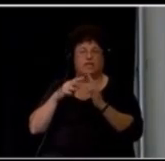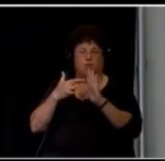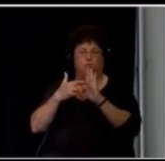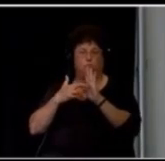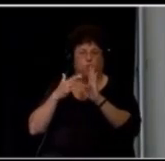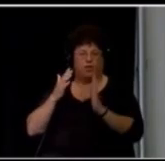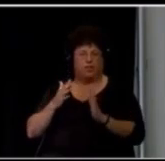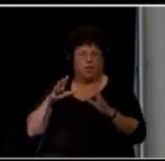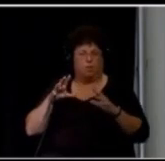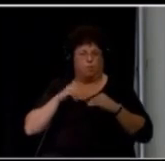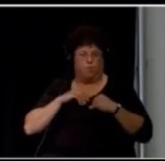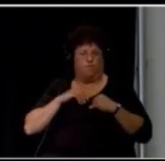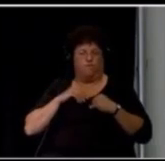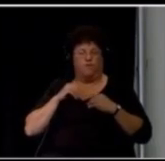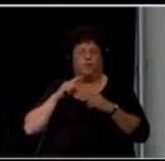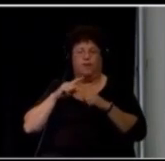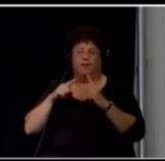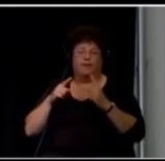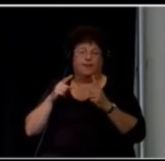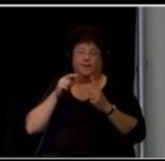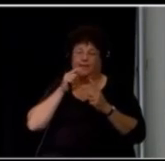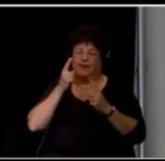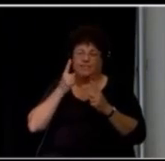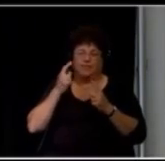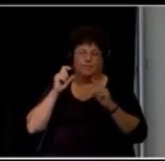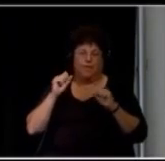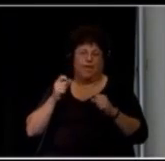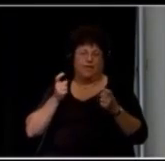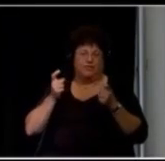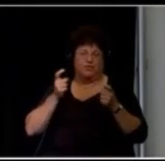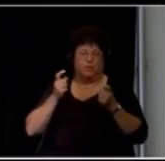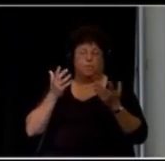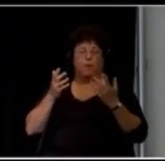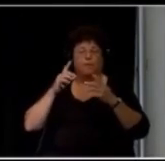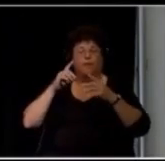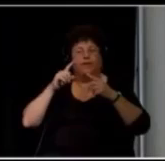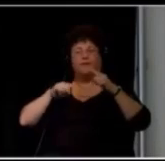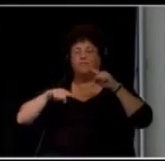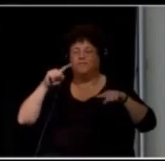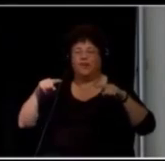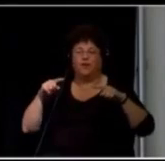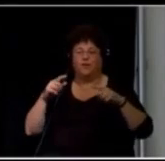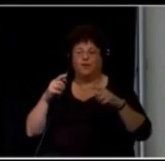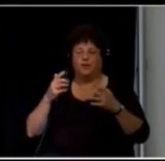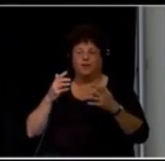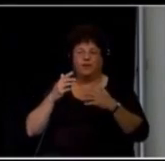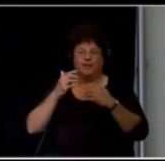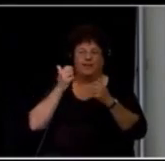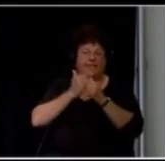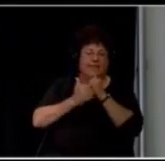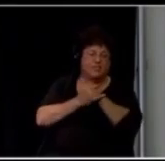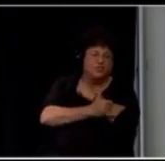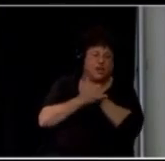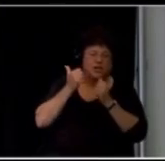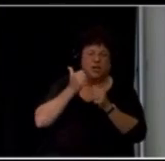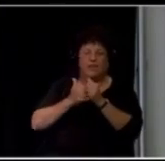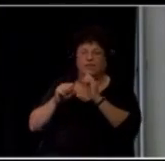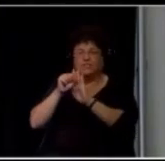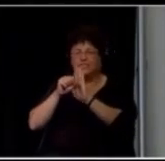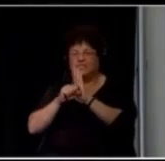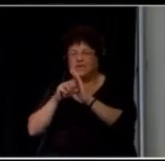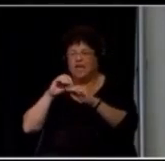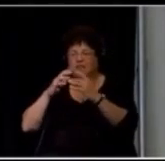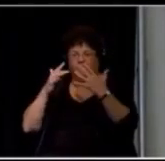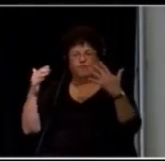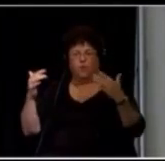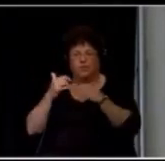it. But again, that last bit is not something in my control and might vary by country and by state within various